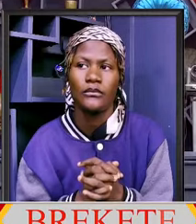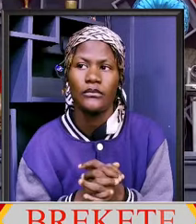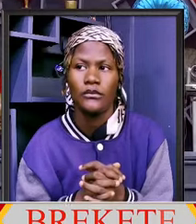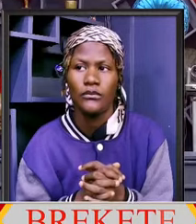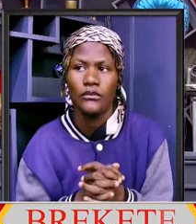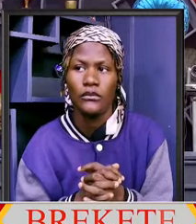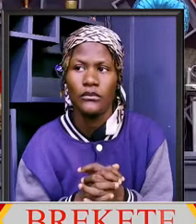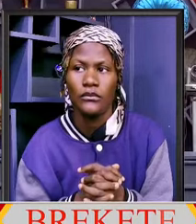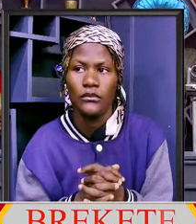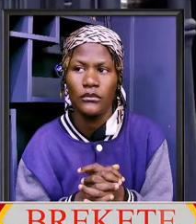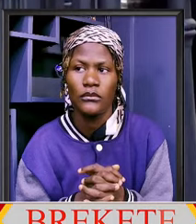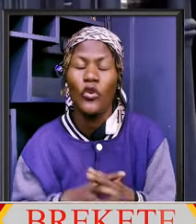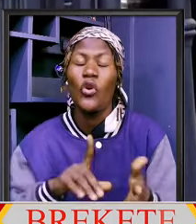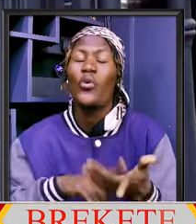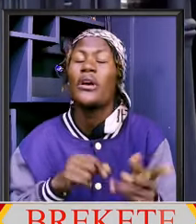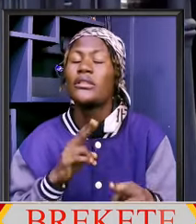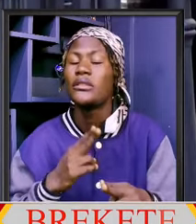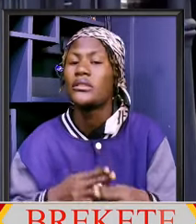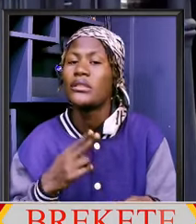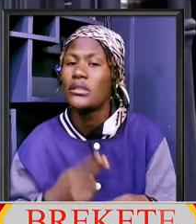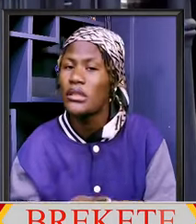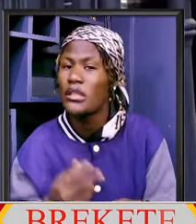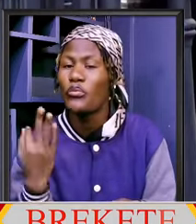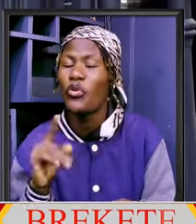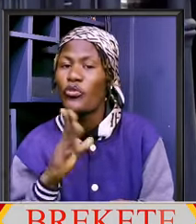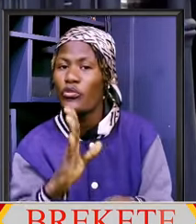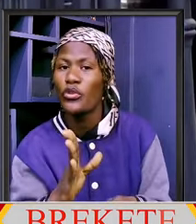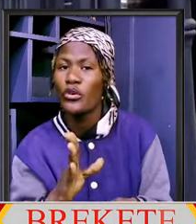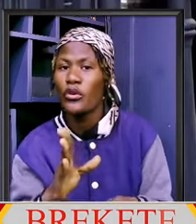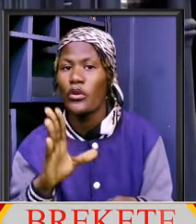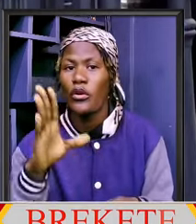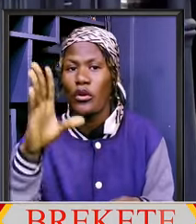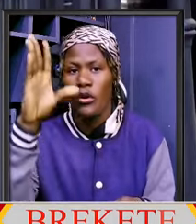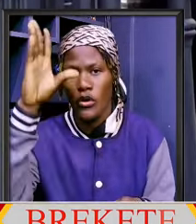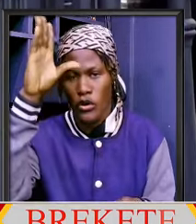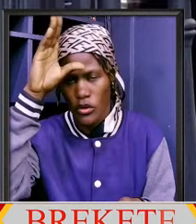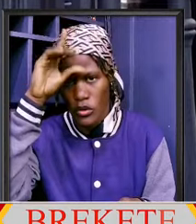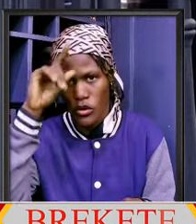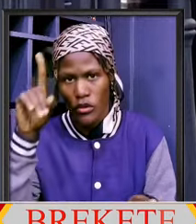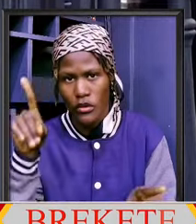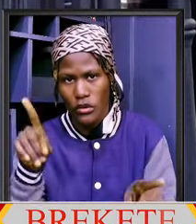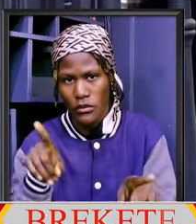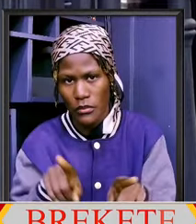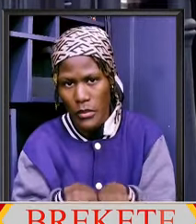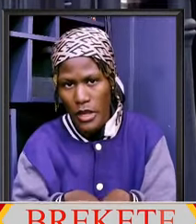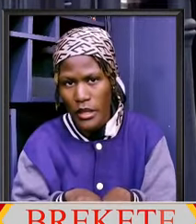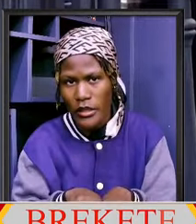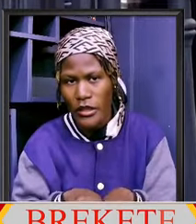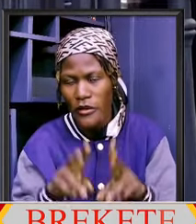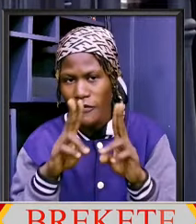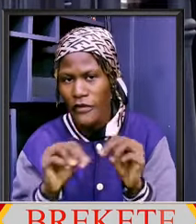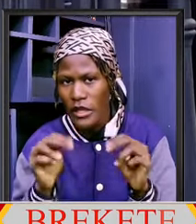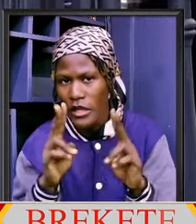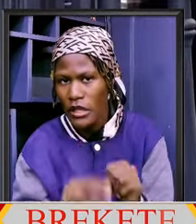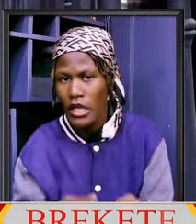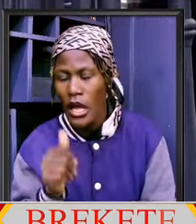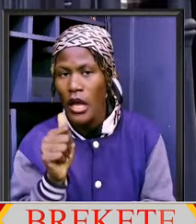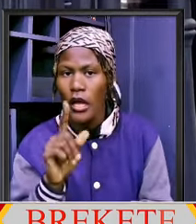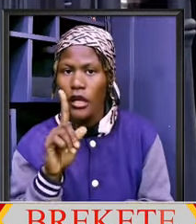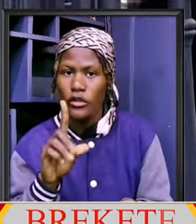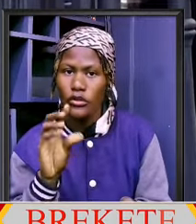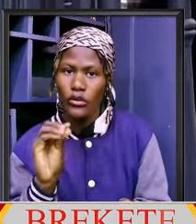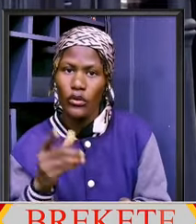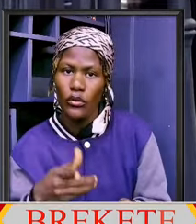Waiting be the name of your husband village? Adogo Market. Adogo Market? Yes.